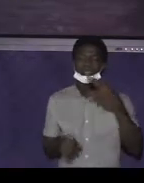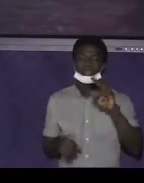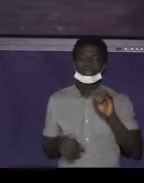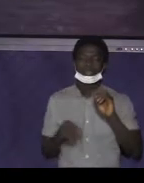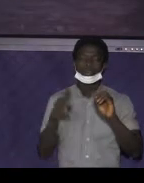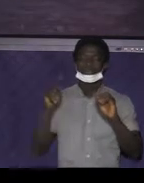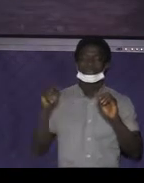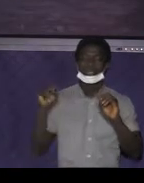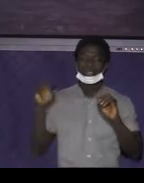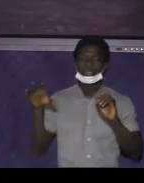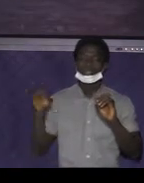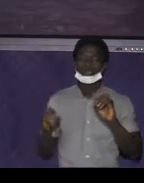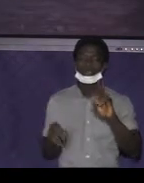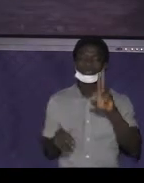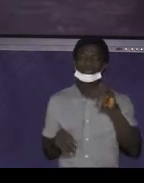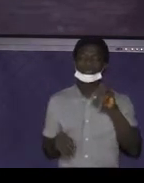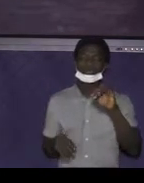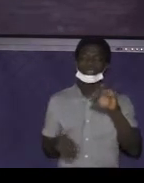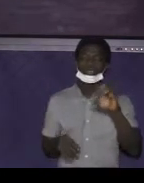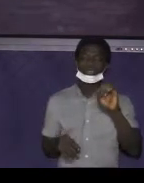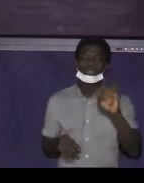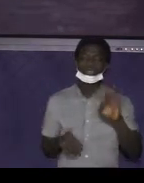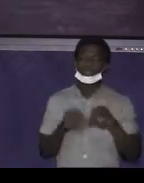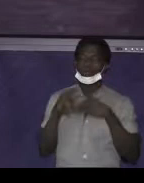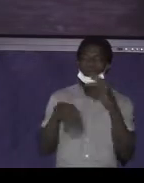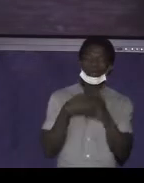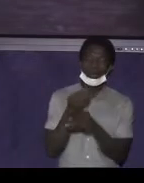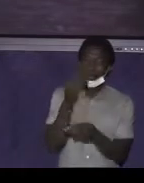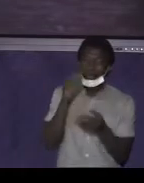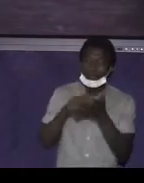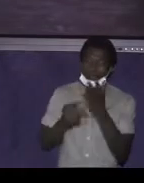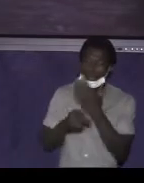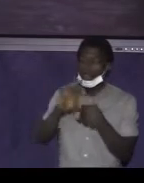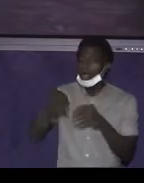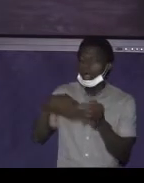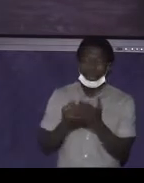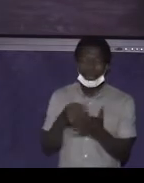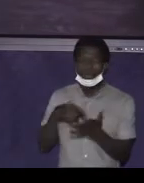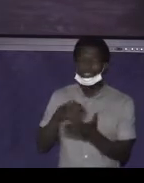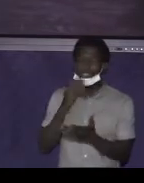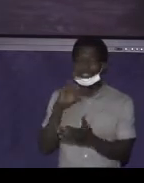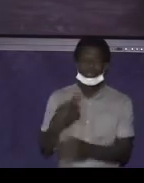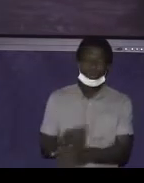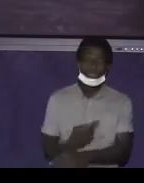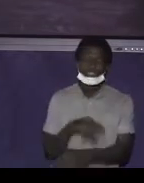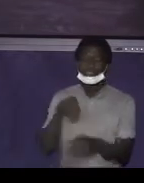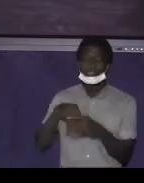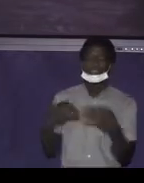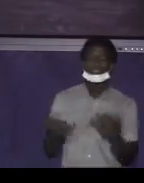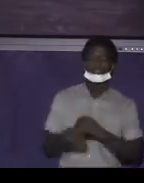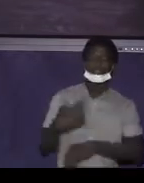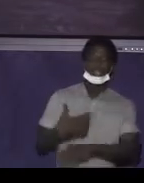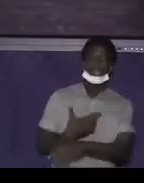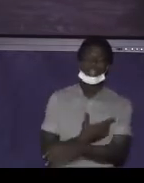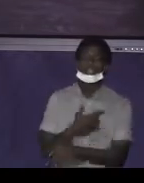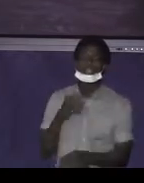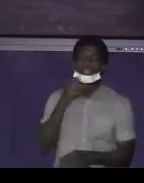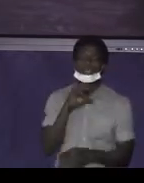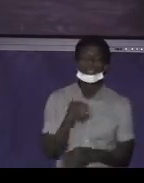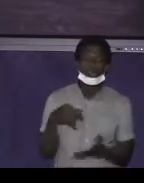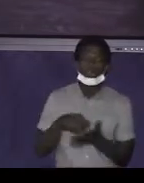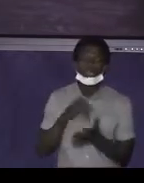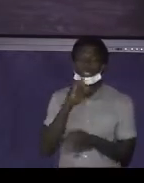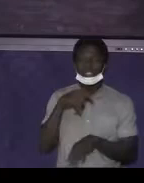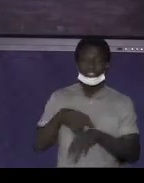UNESCO, UNICEF, World Food Program, all these were also discussed in today's lesson. So,